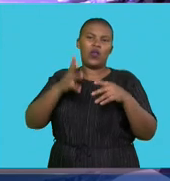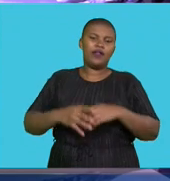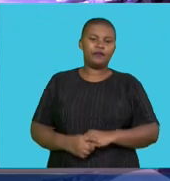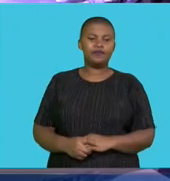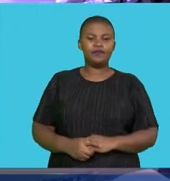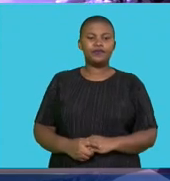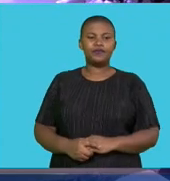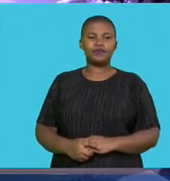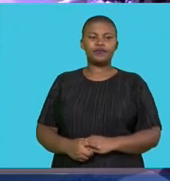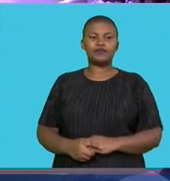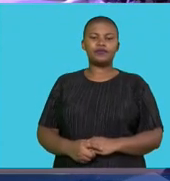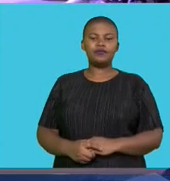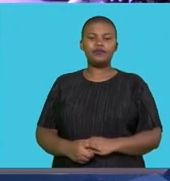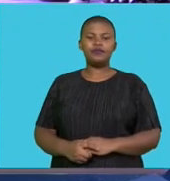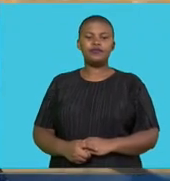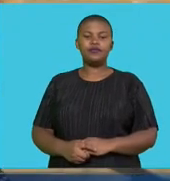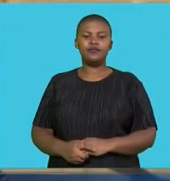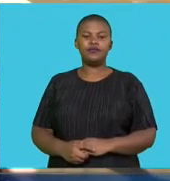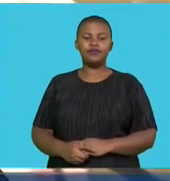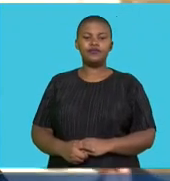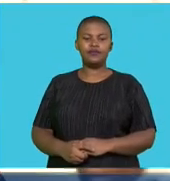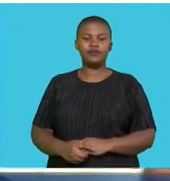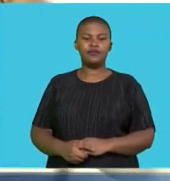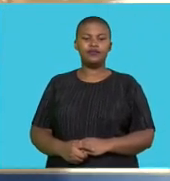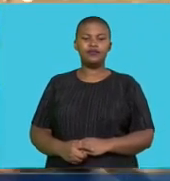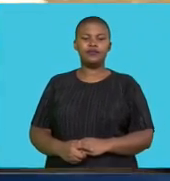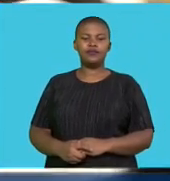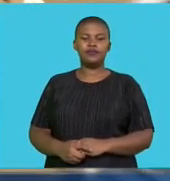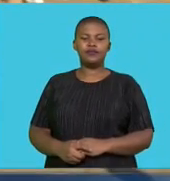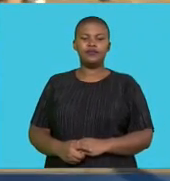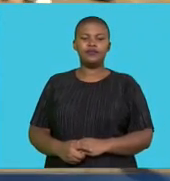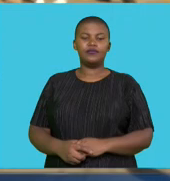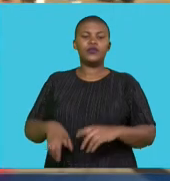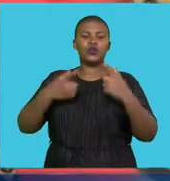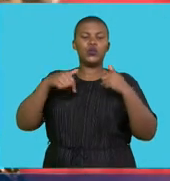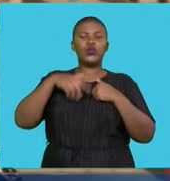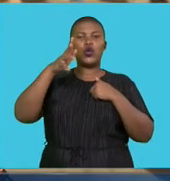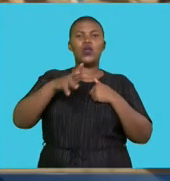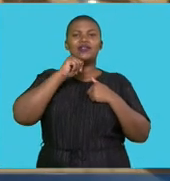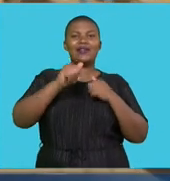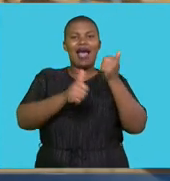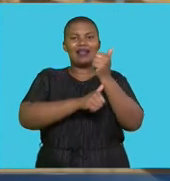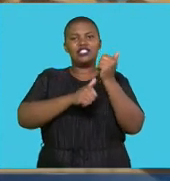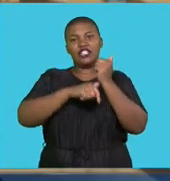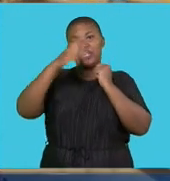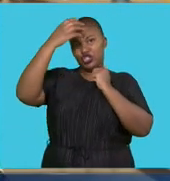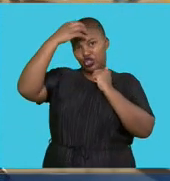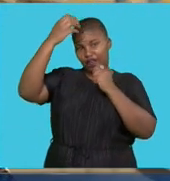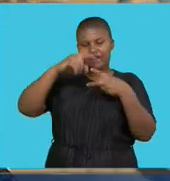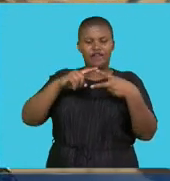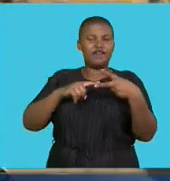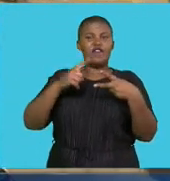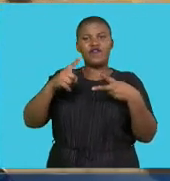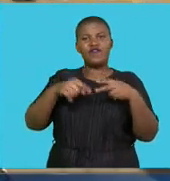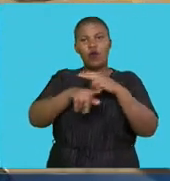We're committing ourselves to transfer potable skills in the assistant chef, assistant housekeeping,